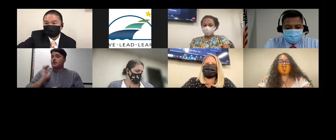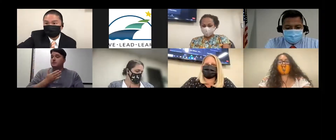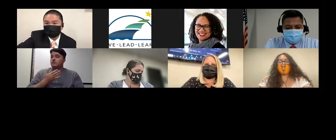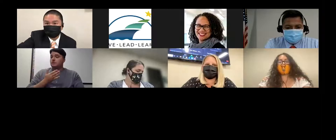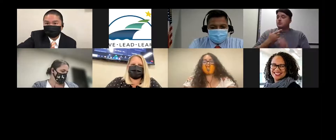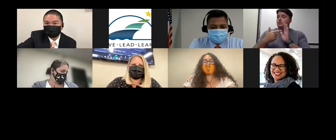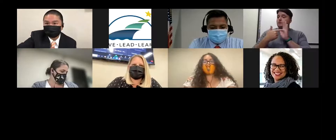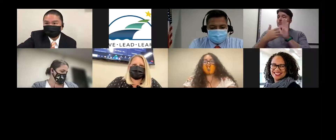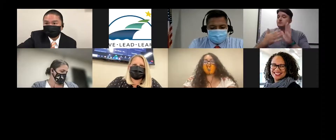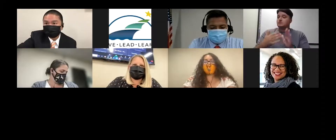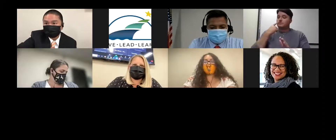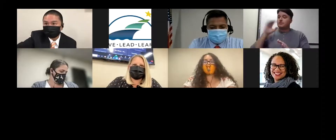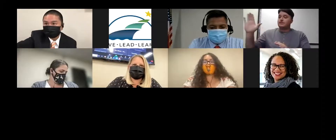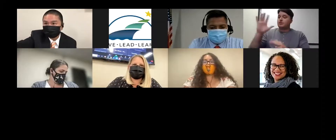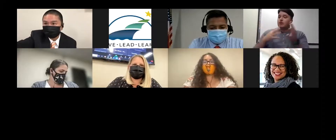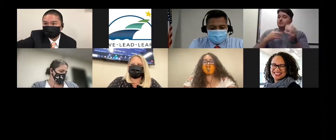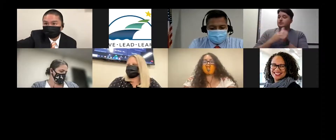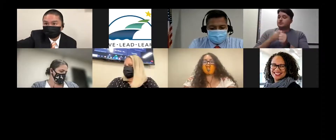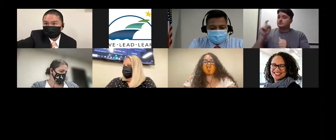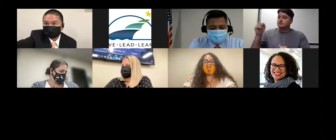representatives for their updates?